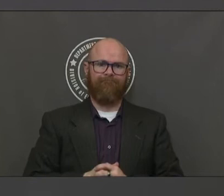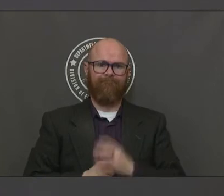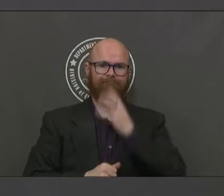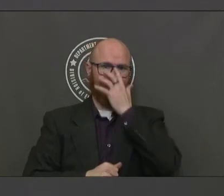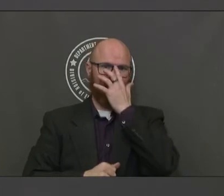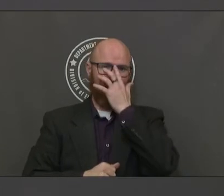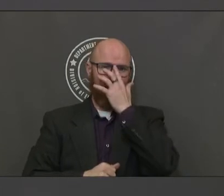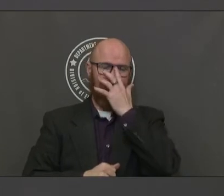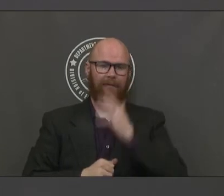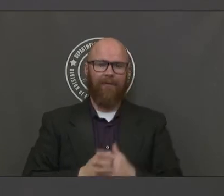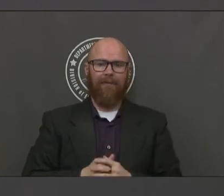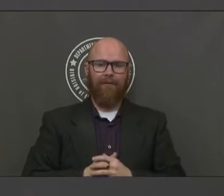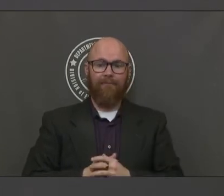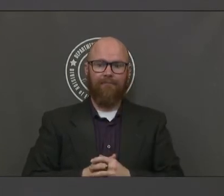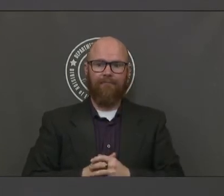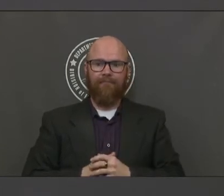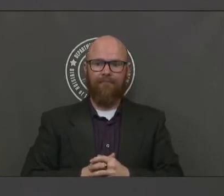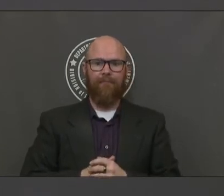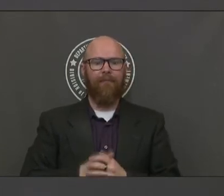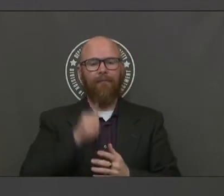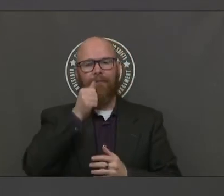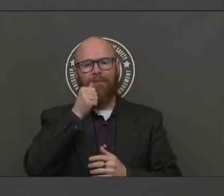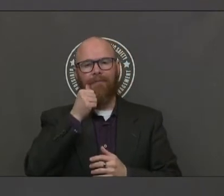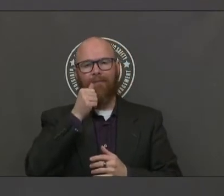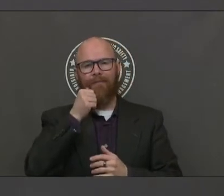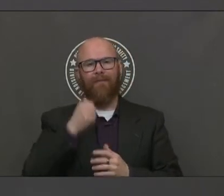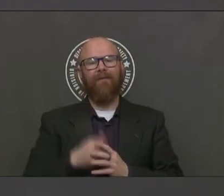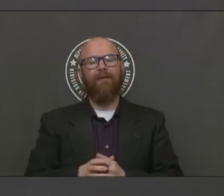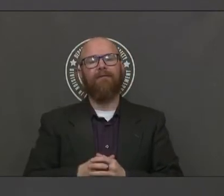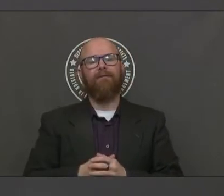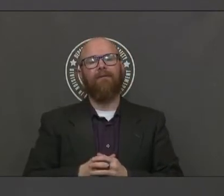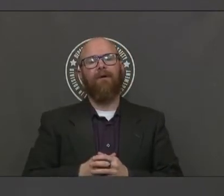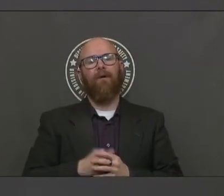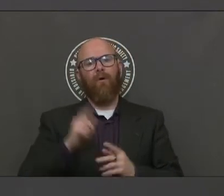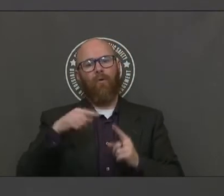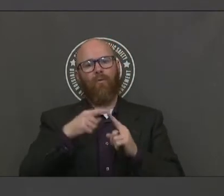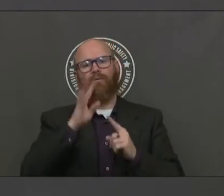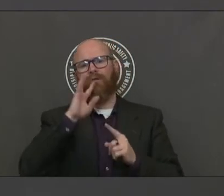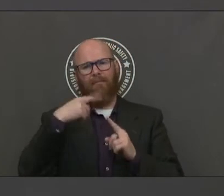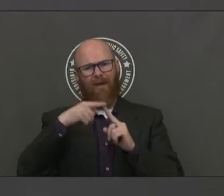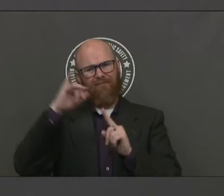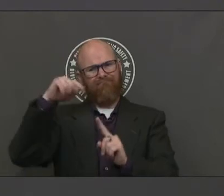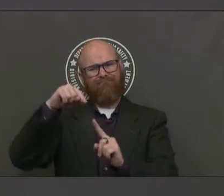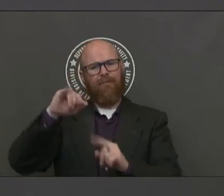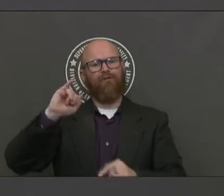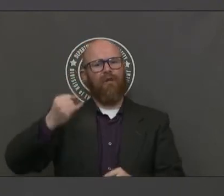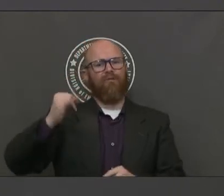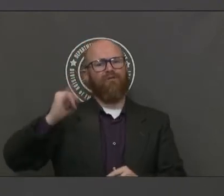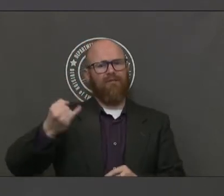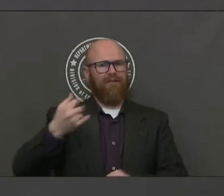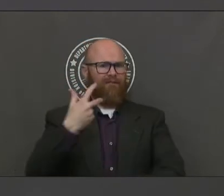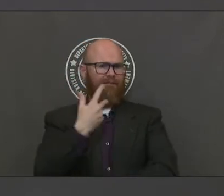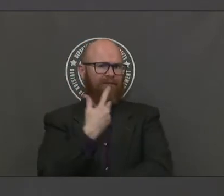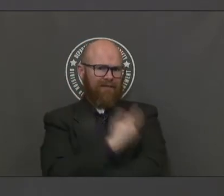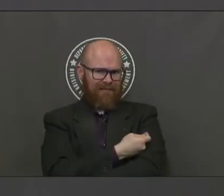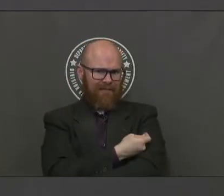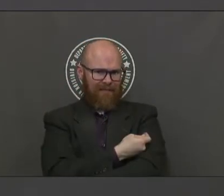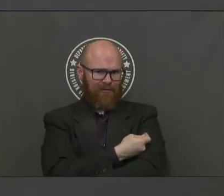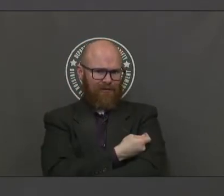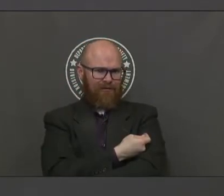Good morning, Dr. Dunn. The question, when we talk about the Johnson & Johnson vaccine having a